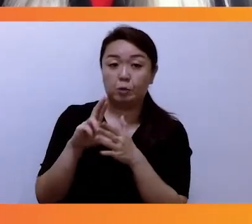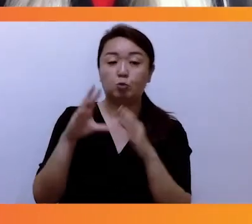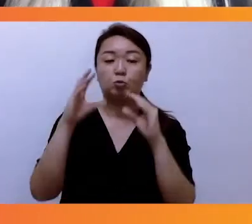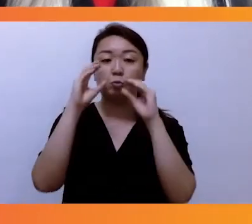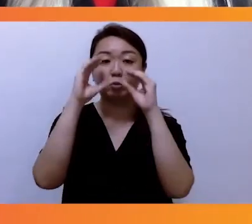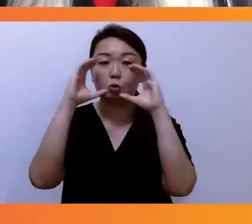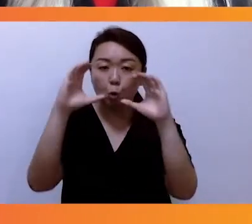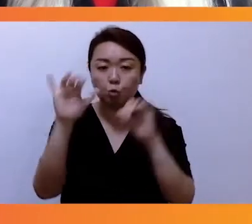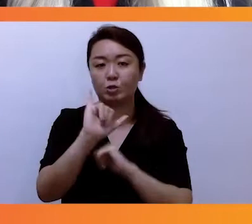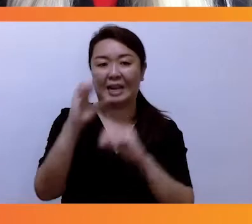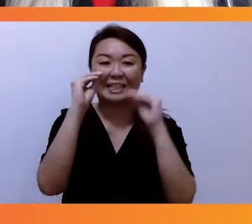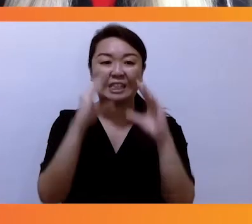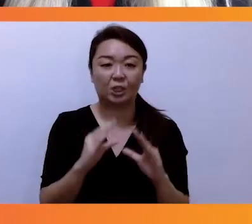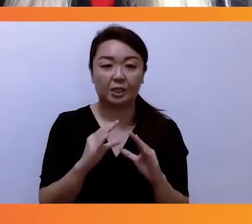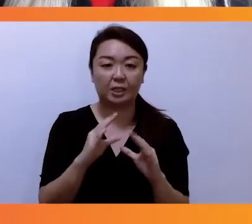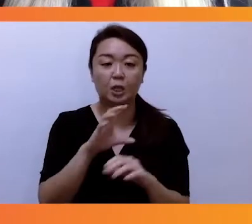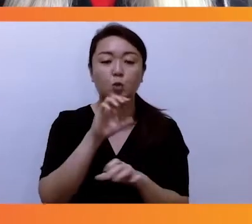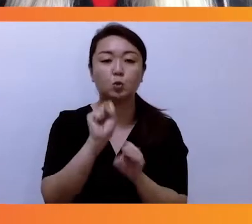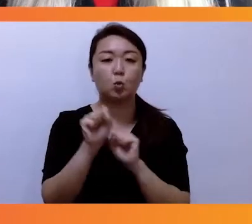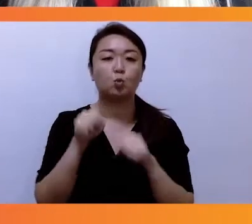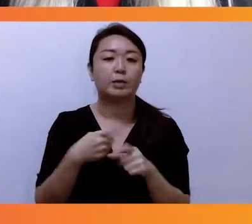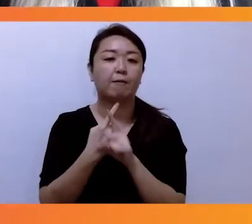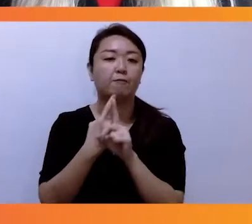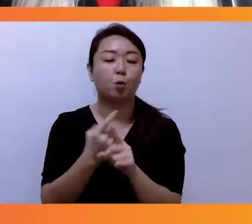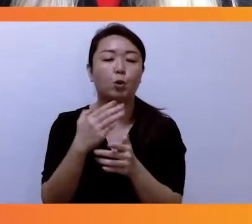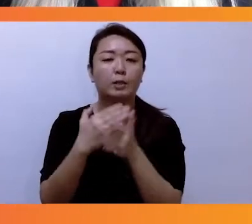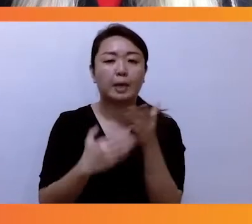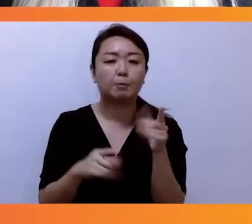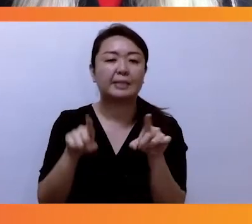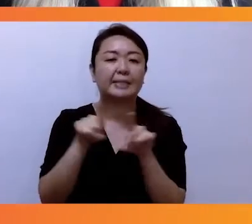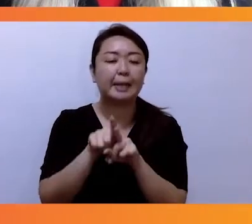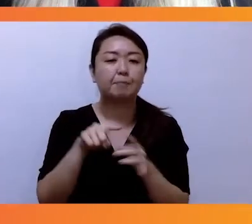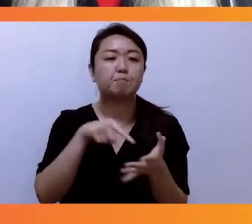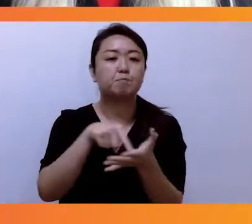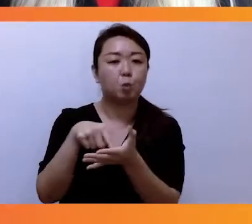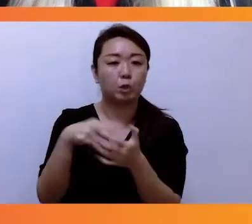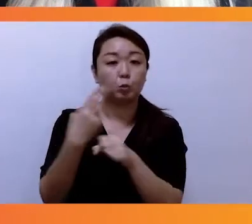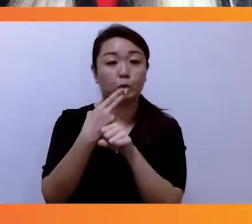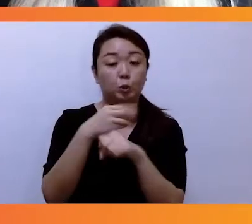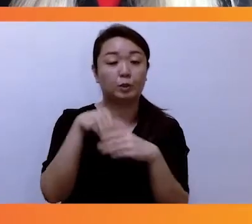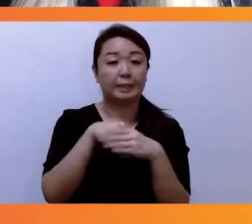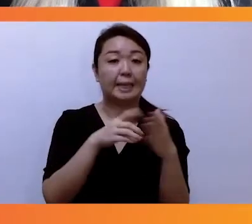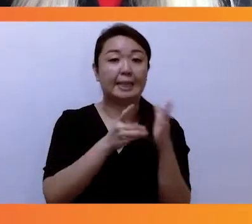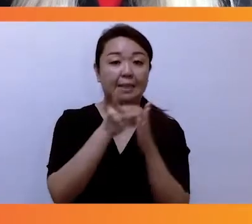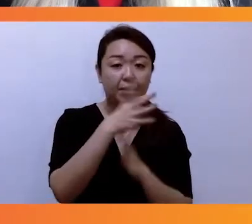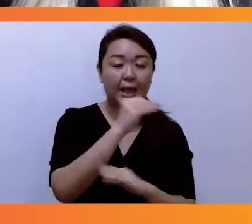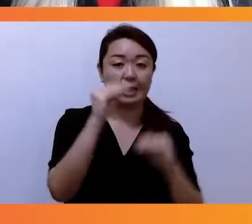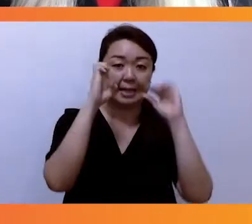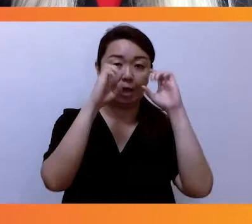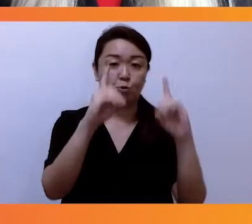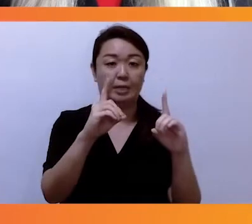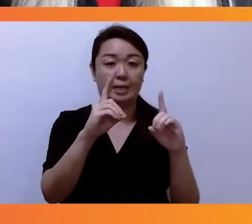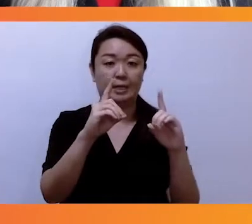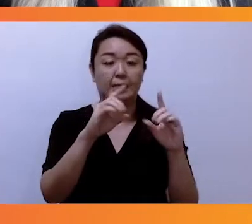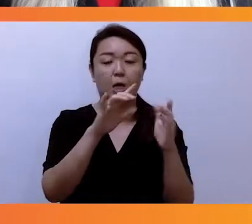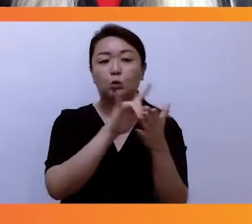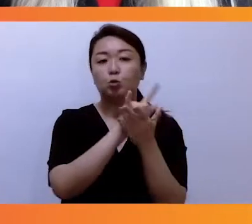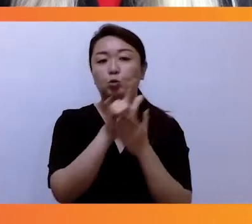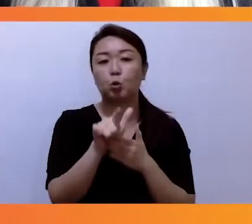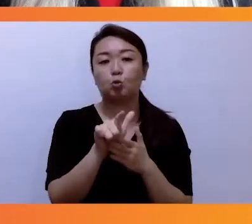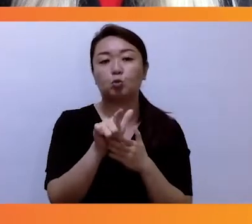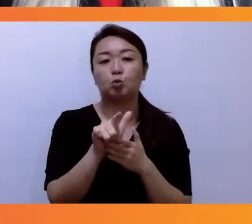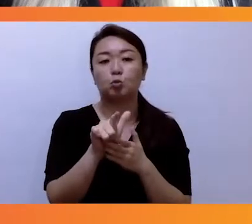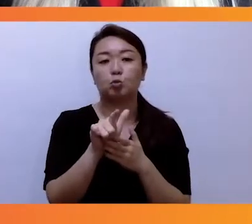coaches as teachers, and so we can follow some of the same models that we use in developing and